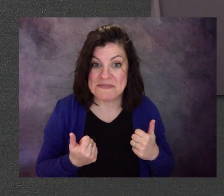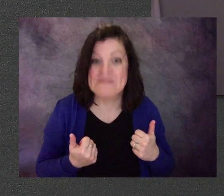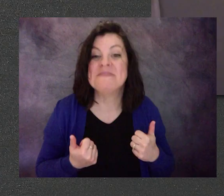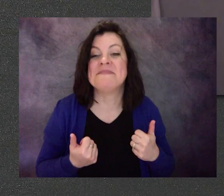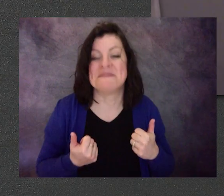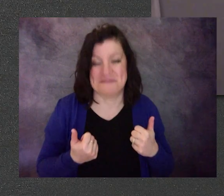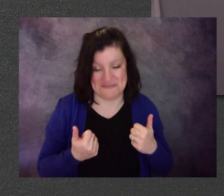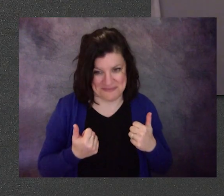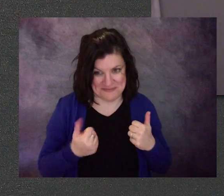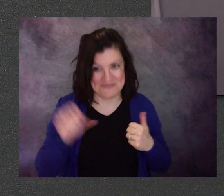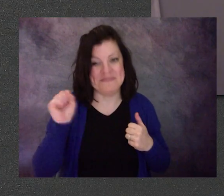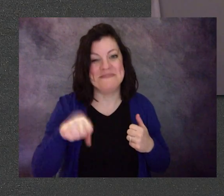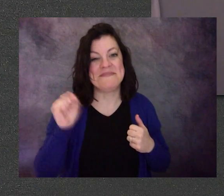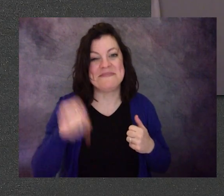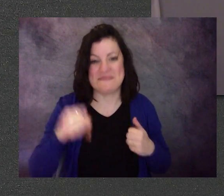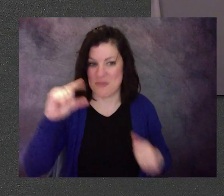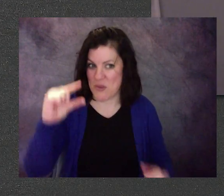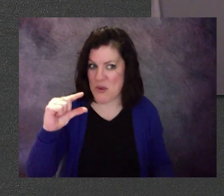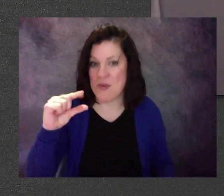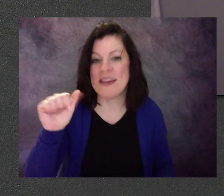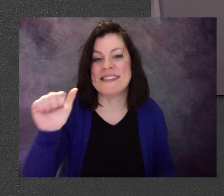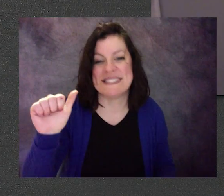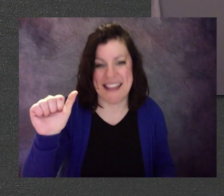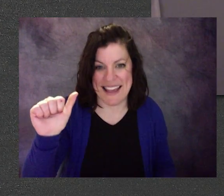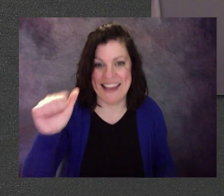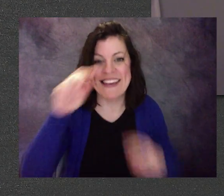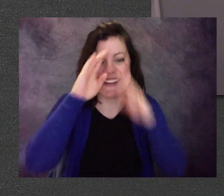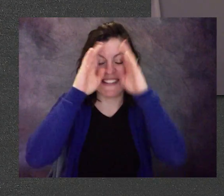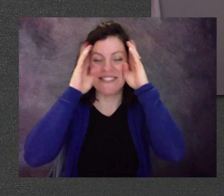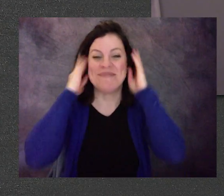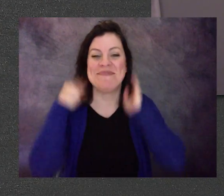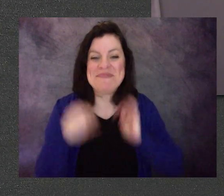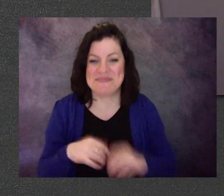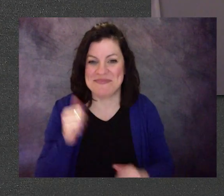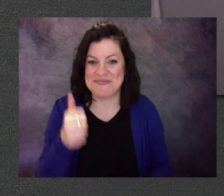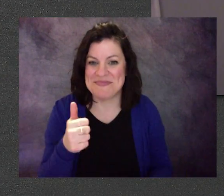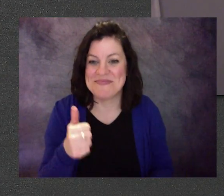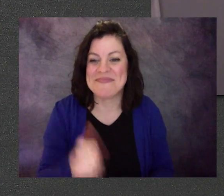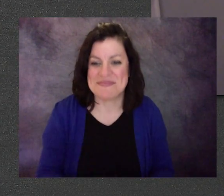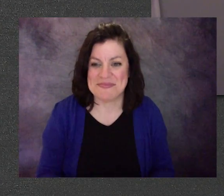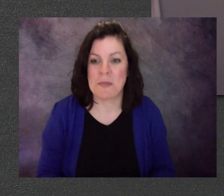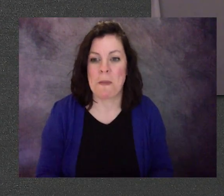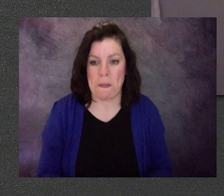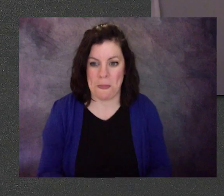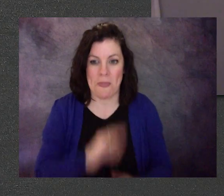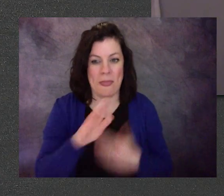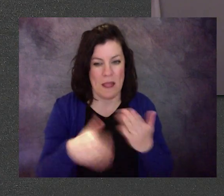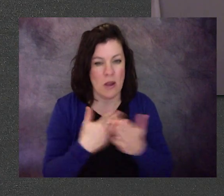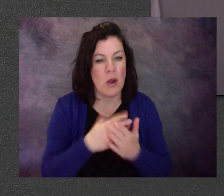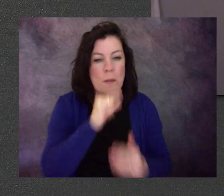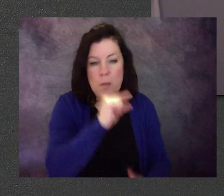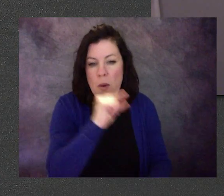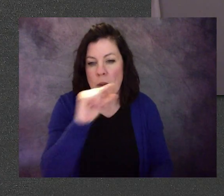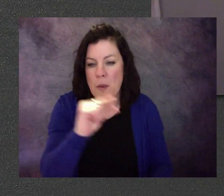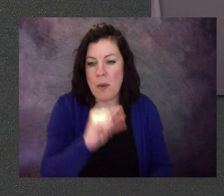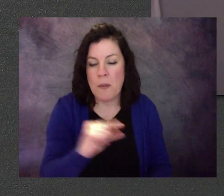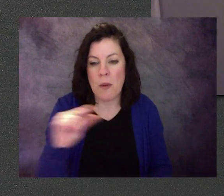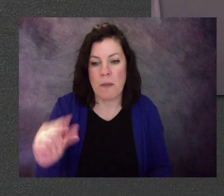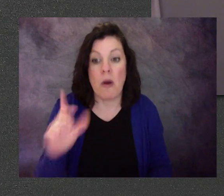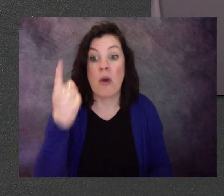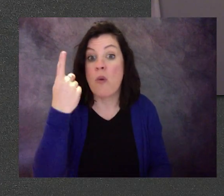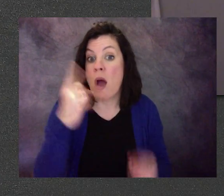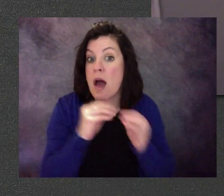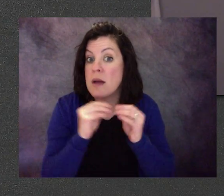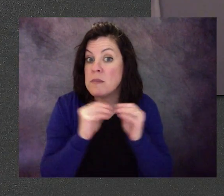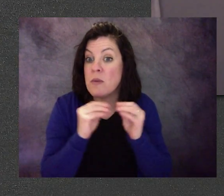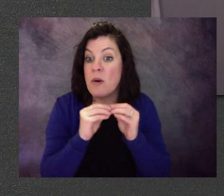This is a lowercase a. Let's set it right here with our other lowercase letters. We've got 1